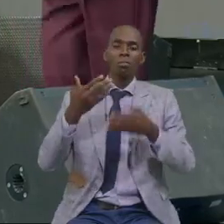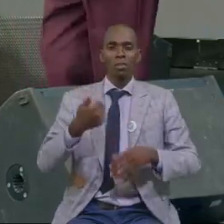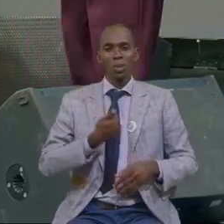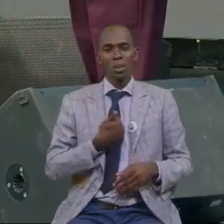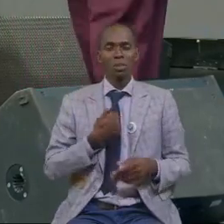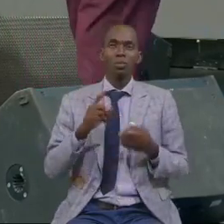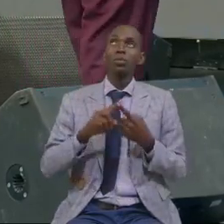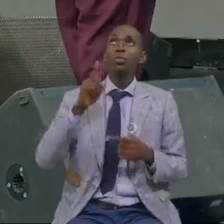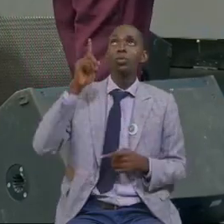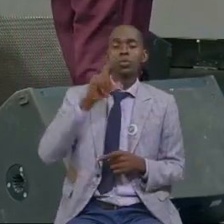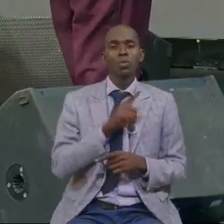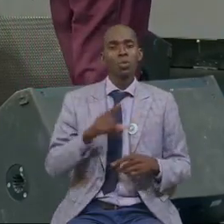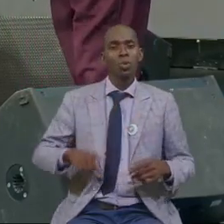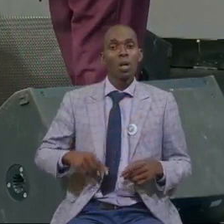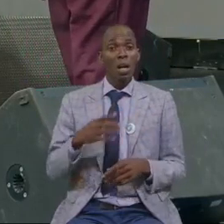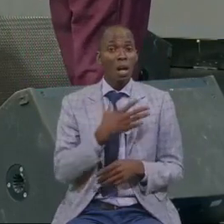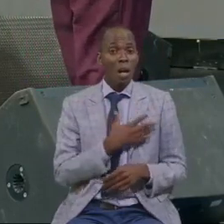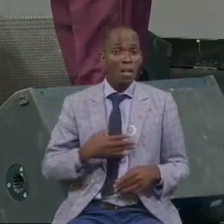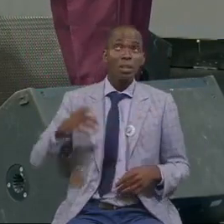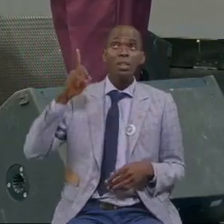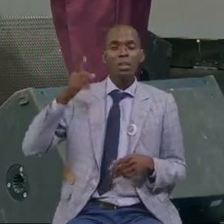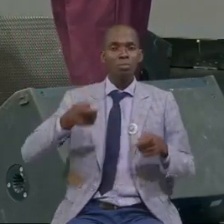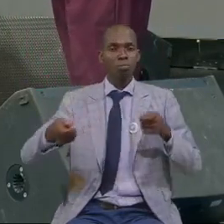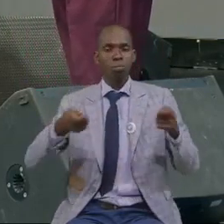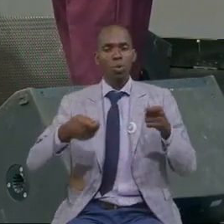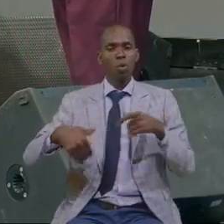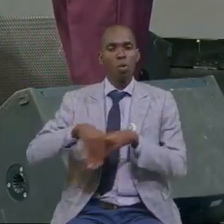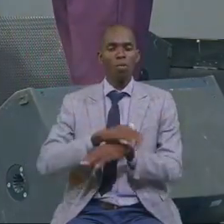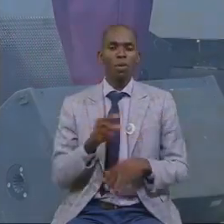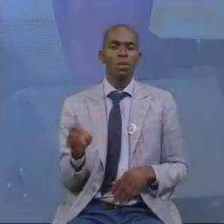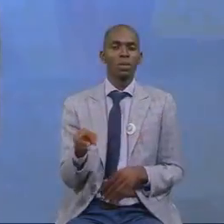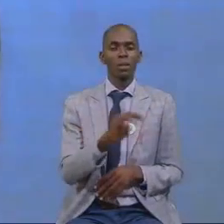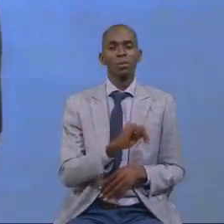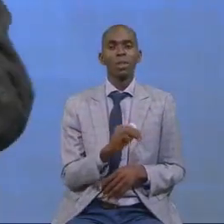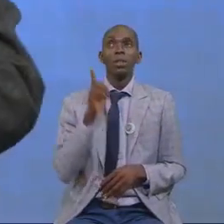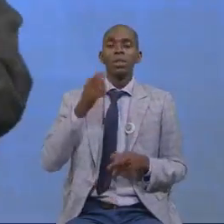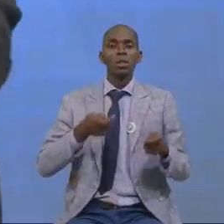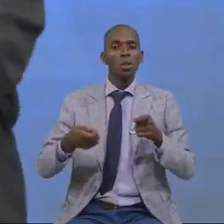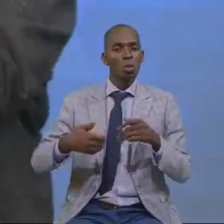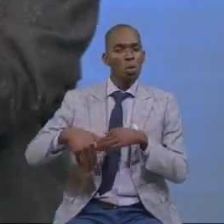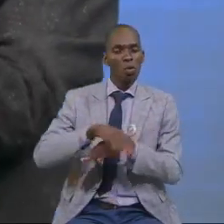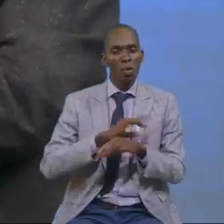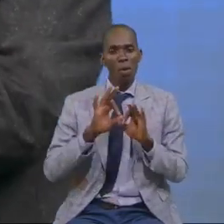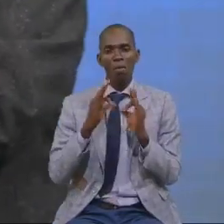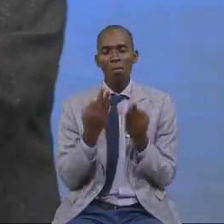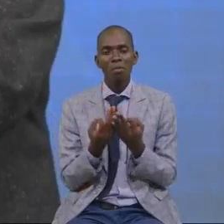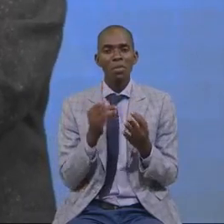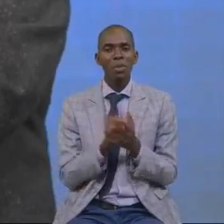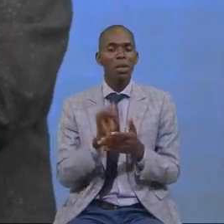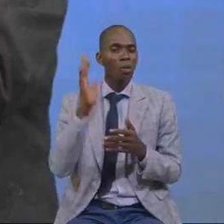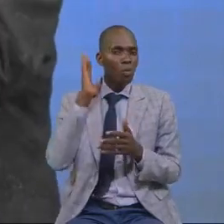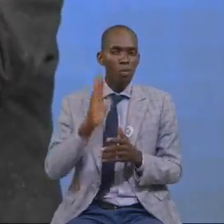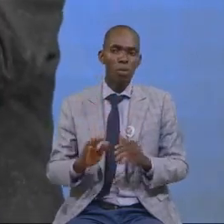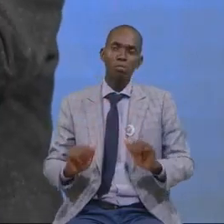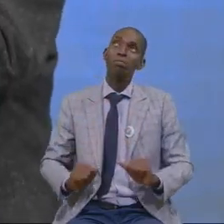you. And he reigns over them. He reigns over families that will be giving unto